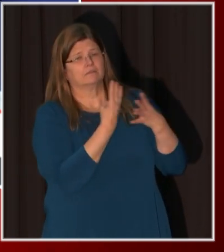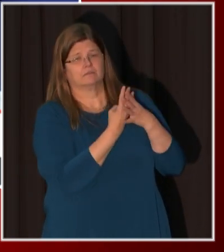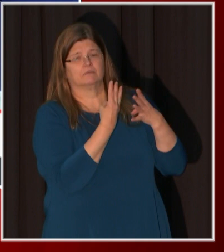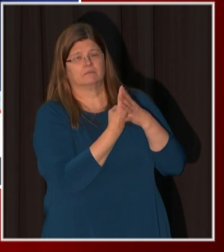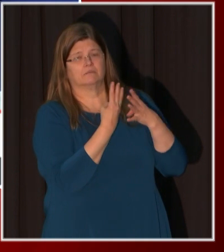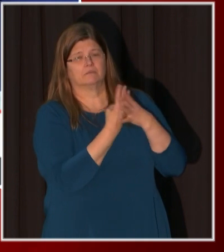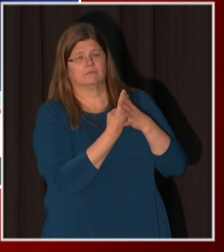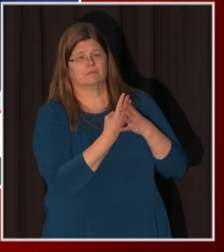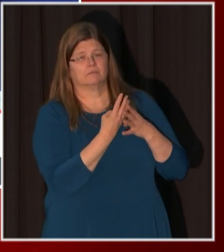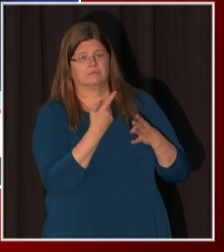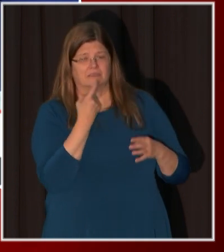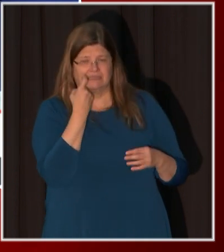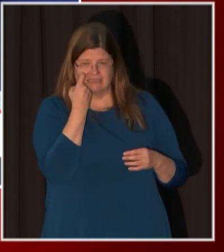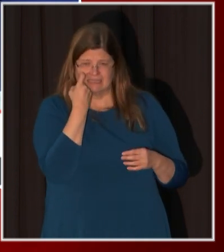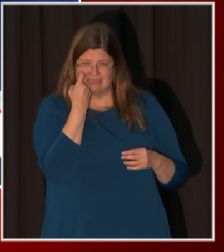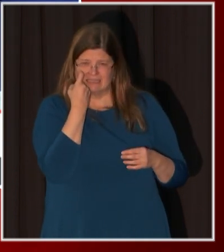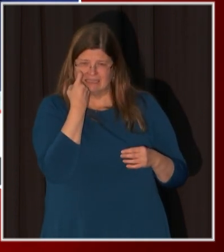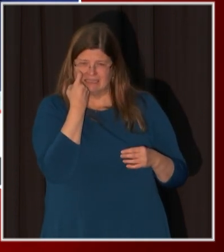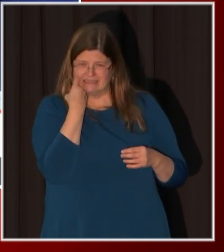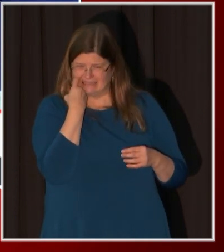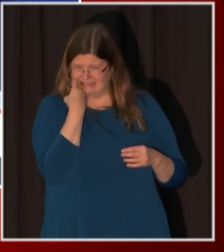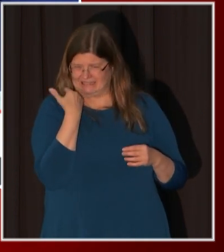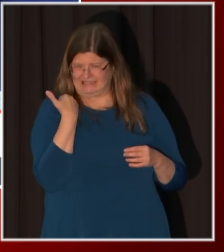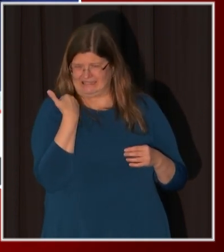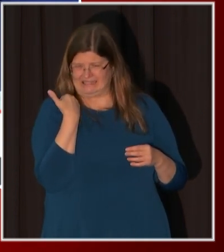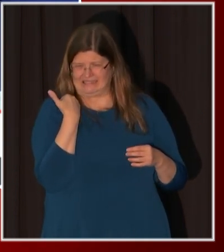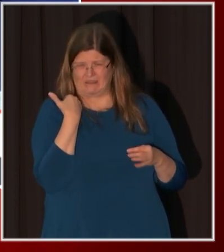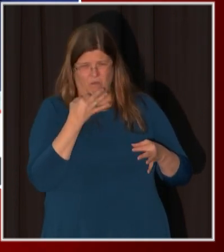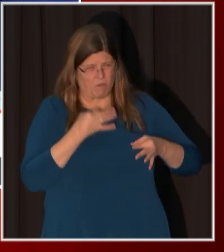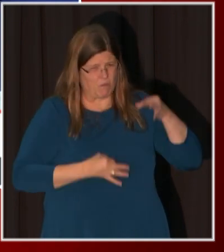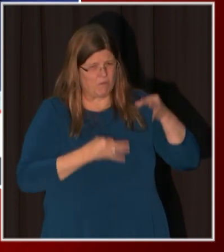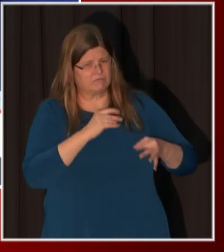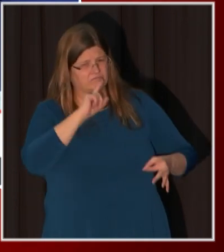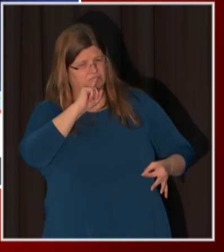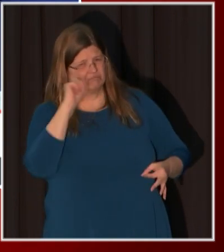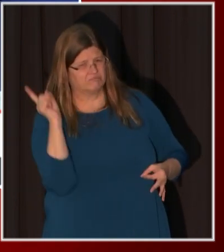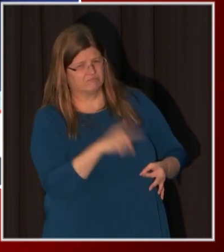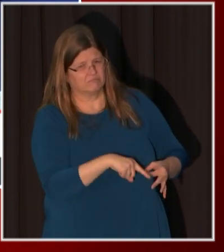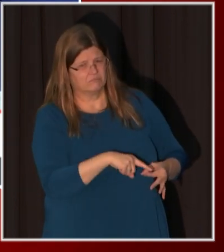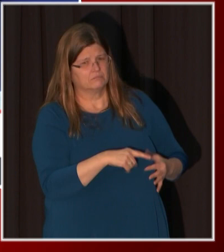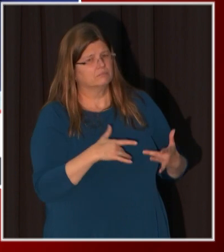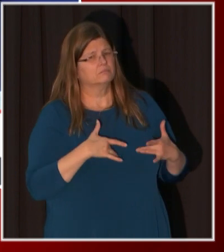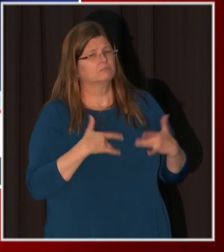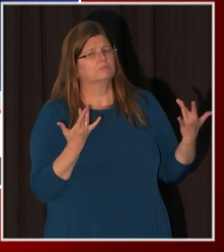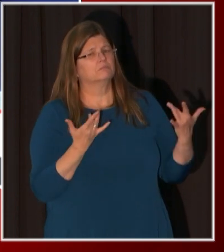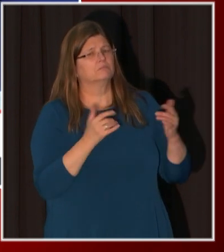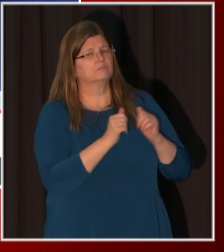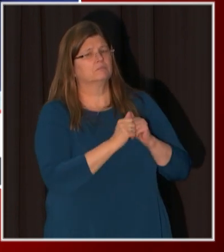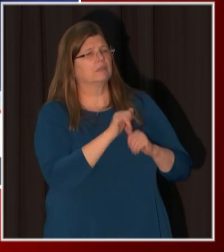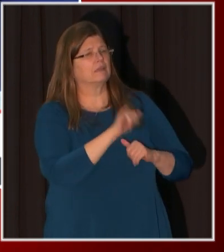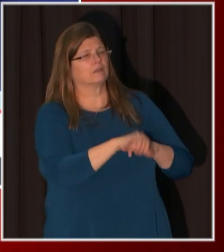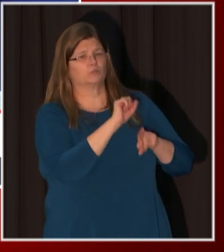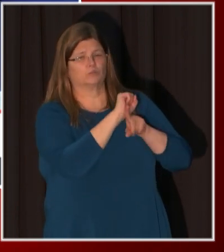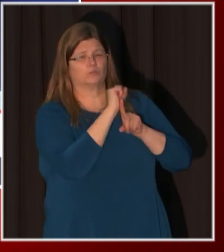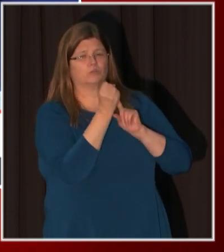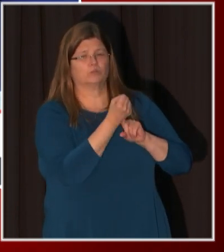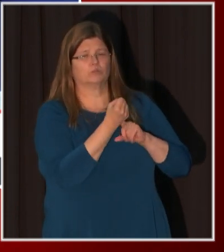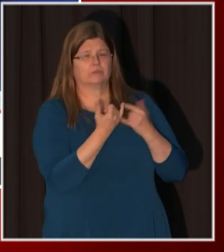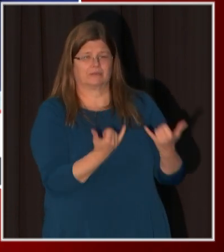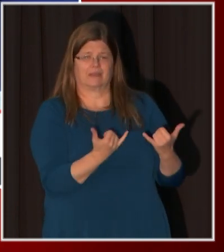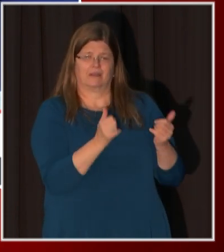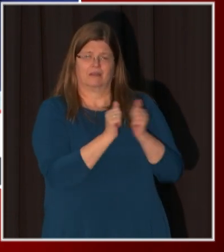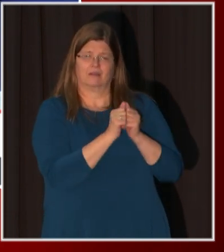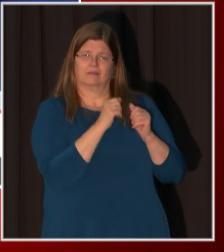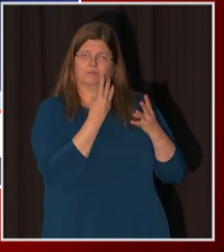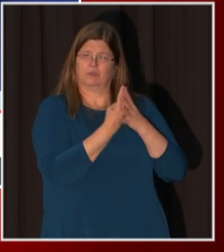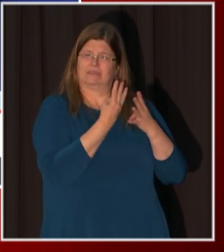before last was a court order. Could you give us some report as to how the situation is at the jail? Last week we were saying